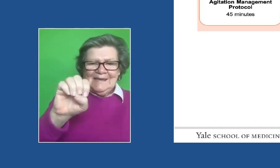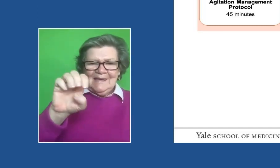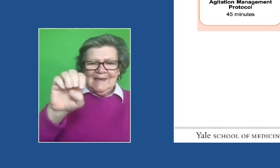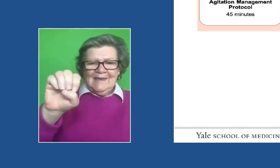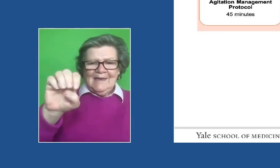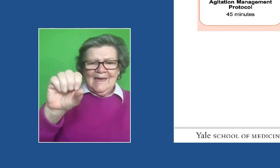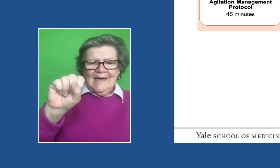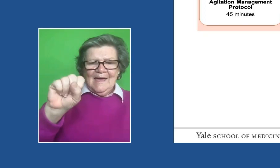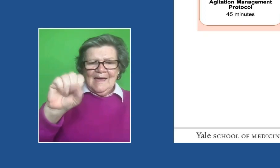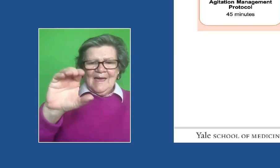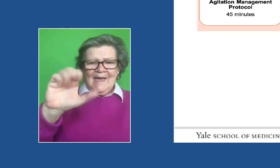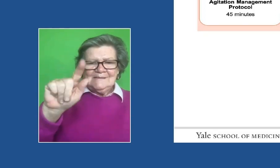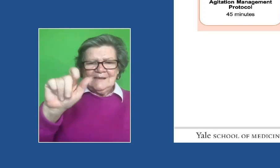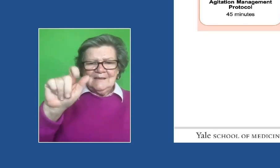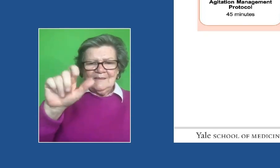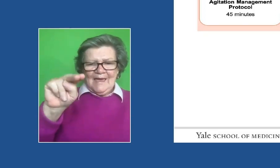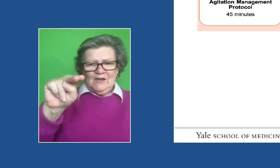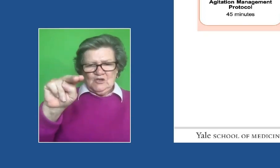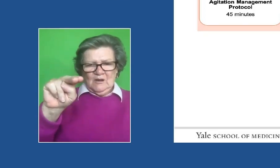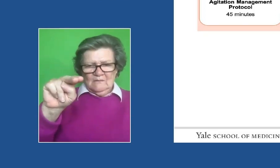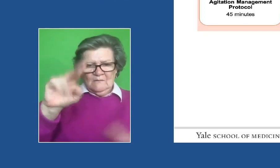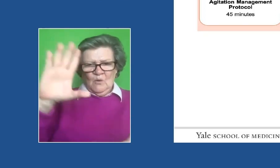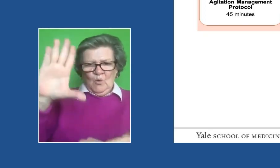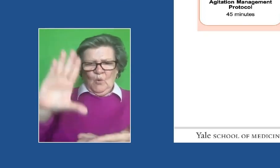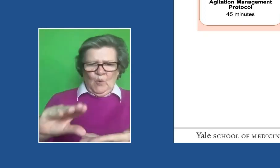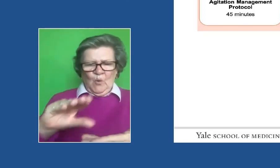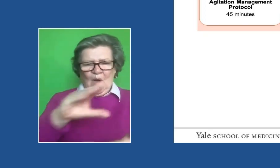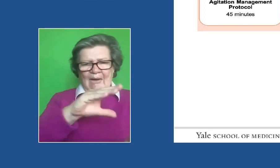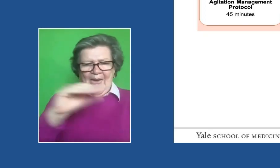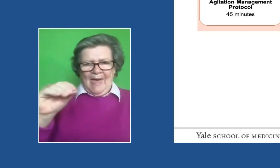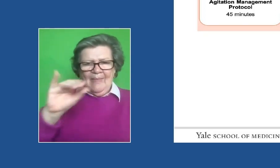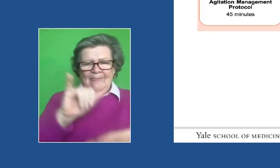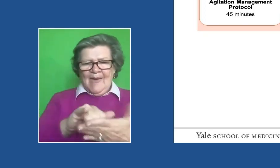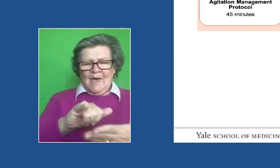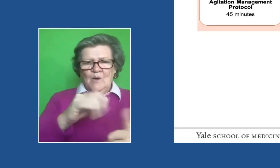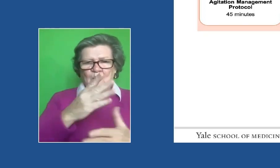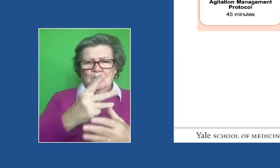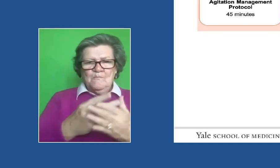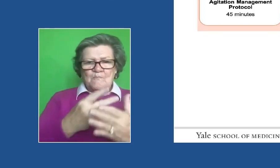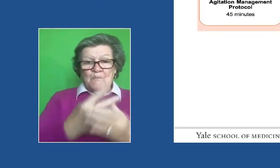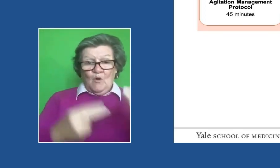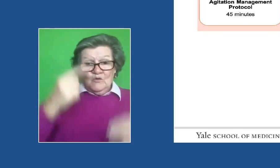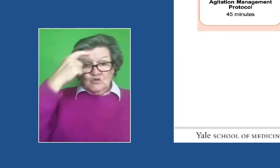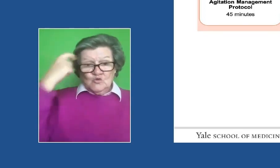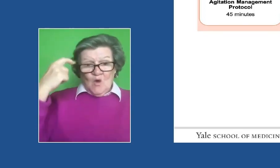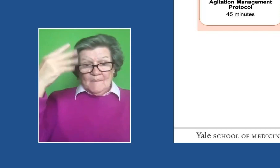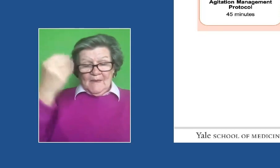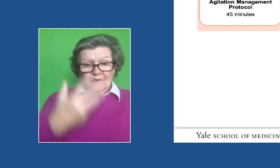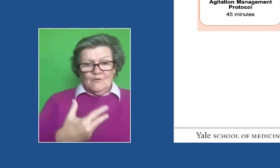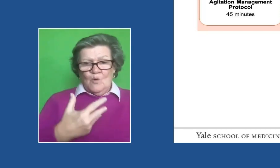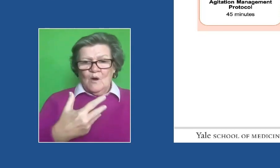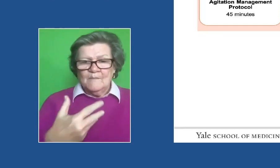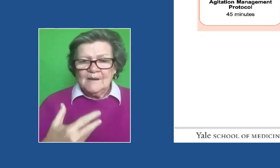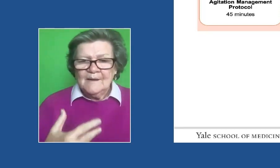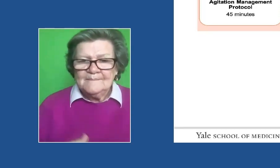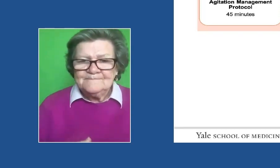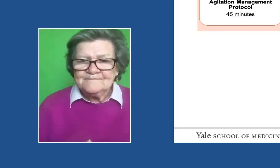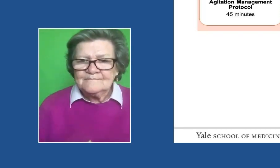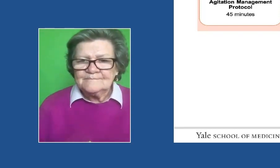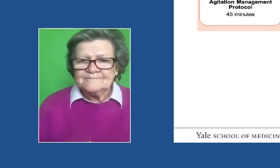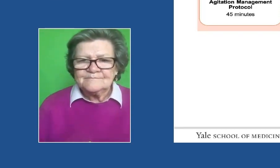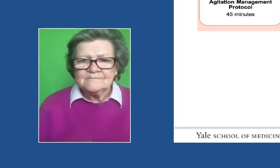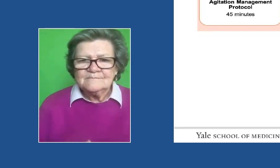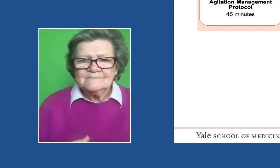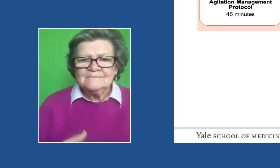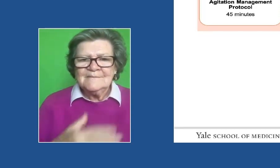trauma-informed and anti-racist. So a lot of times, workplace violence training and training around agitation is focused on